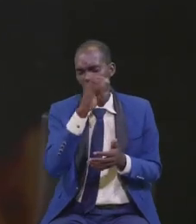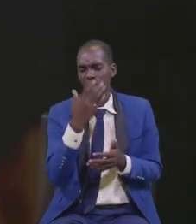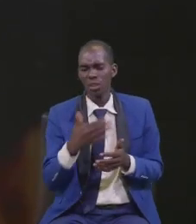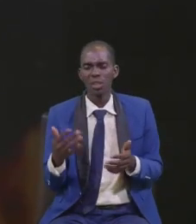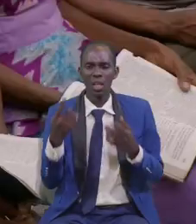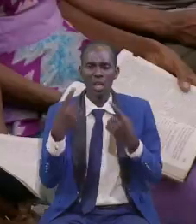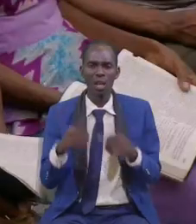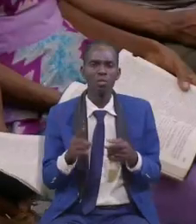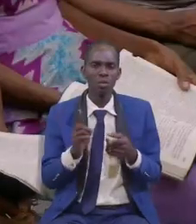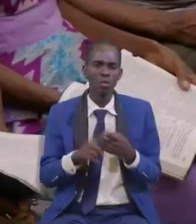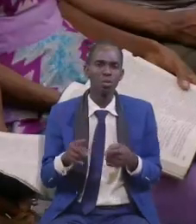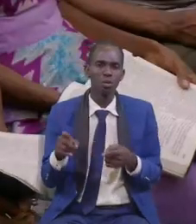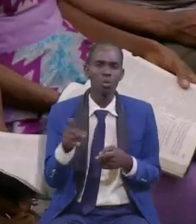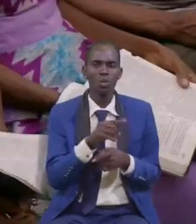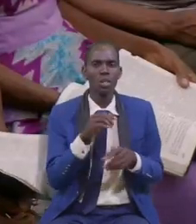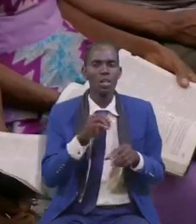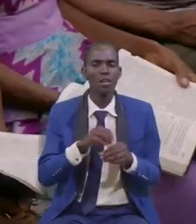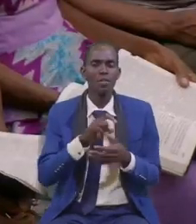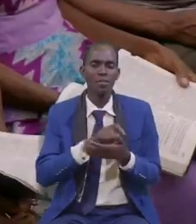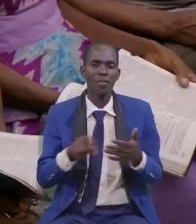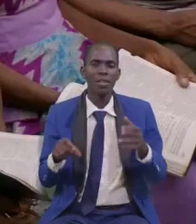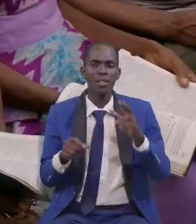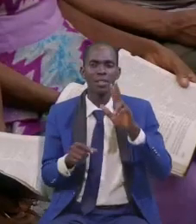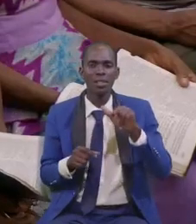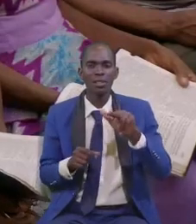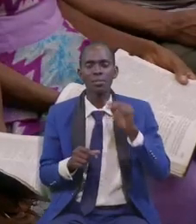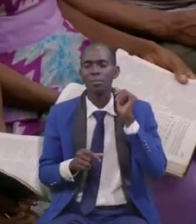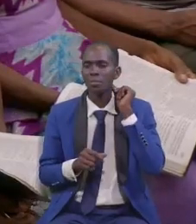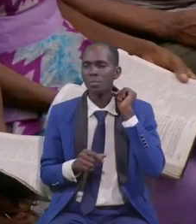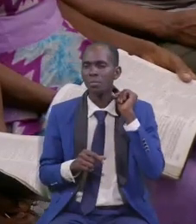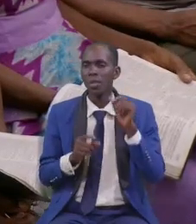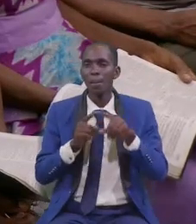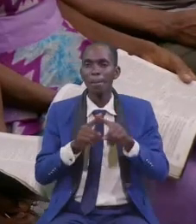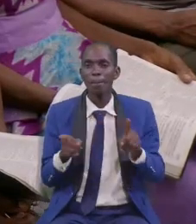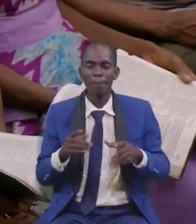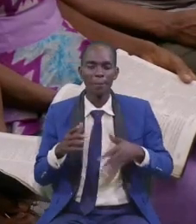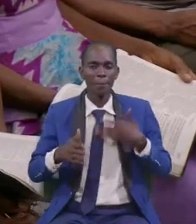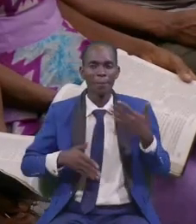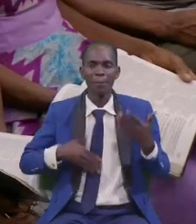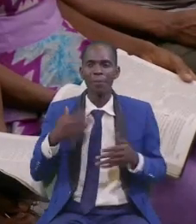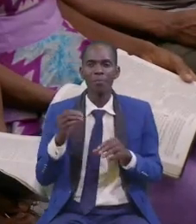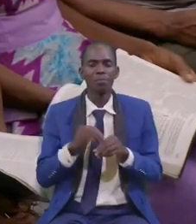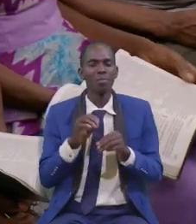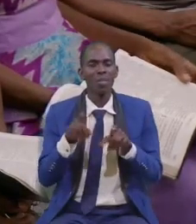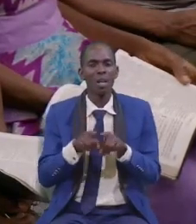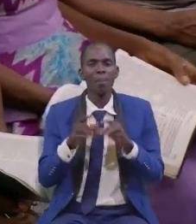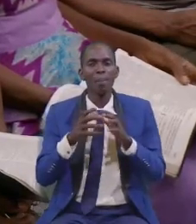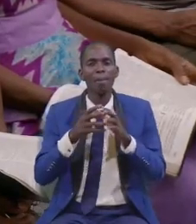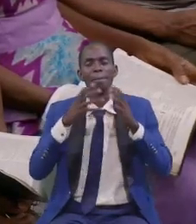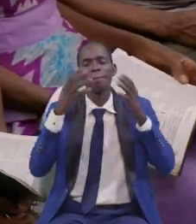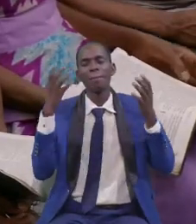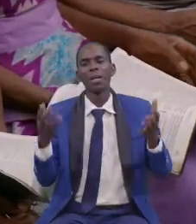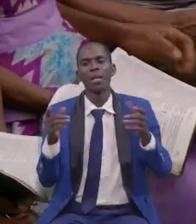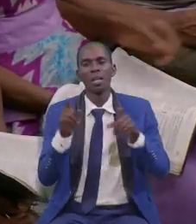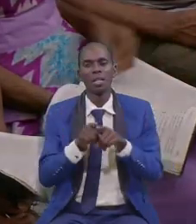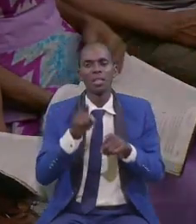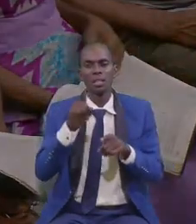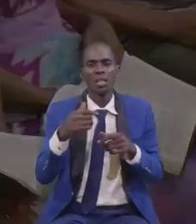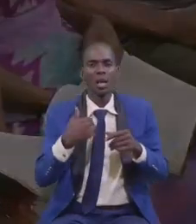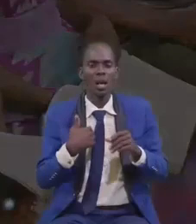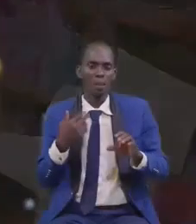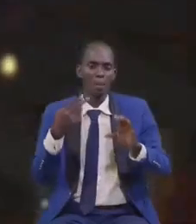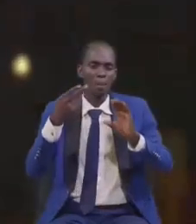unto you. Look at verse 13. In verse 13, but rejoice, inasmuch as ye are partakers